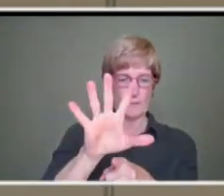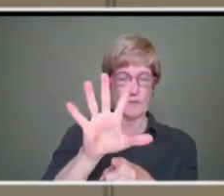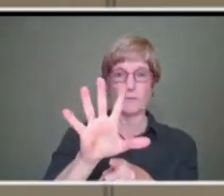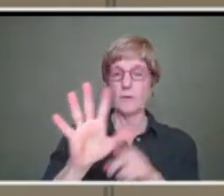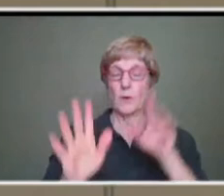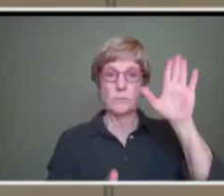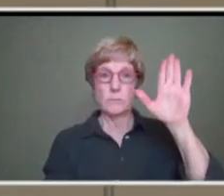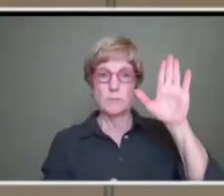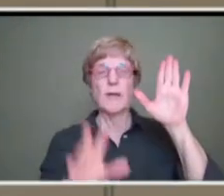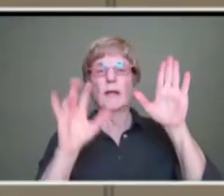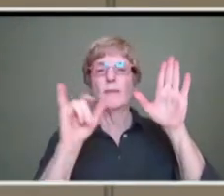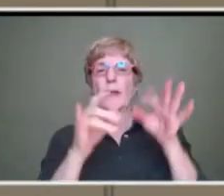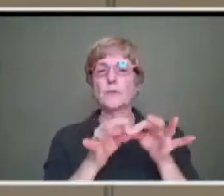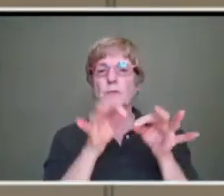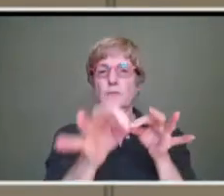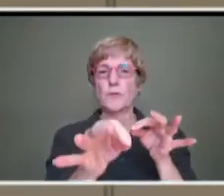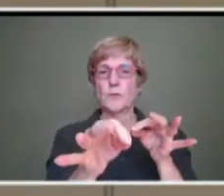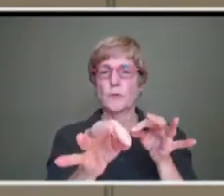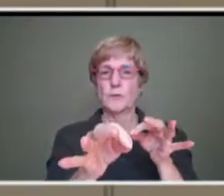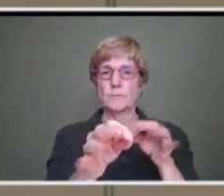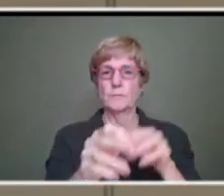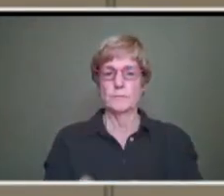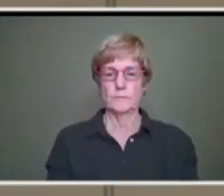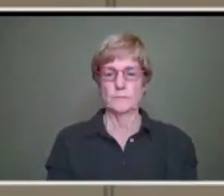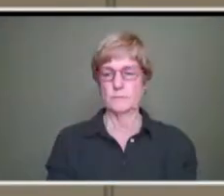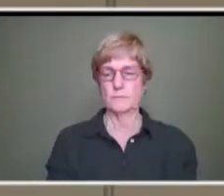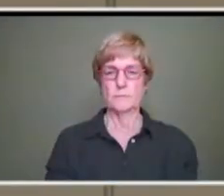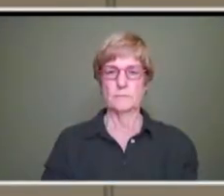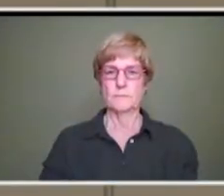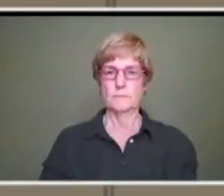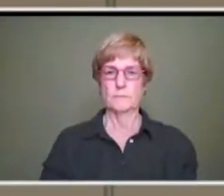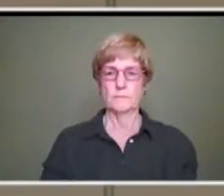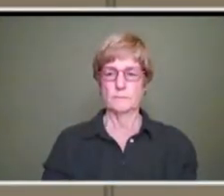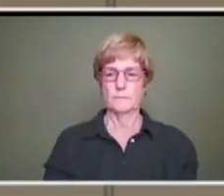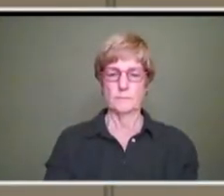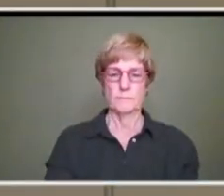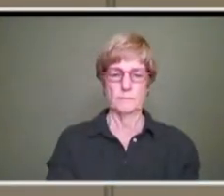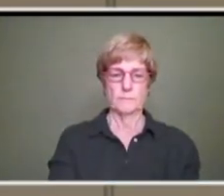Pro town that one was deferred yeah we're on 25.